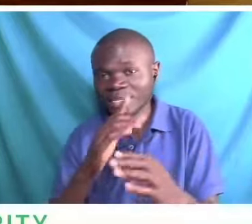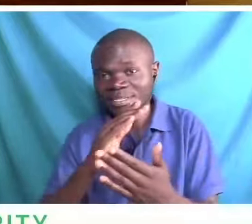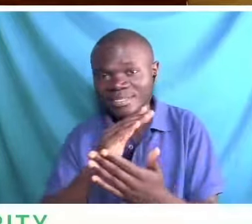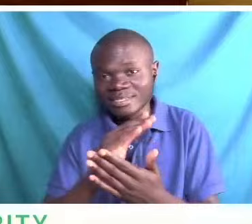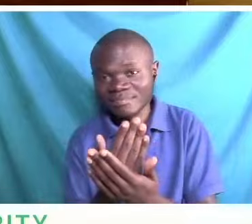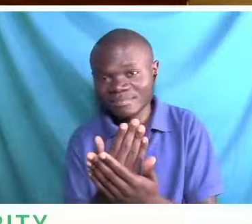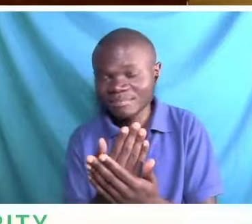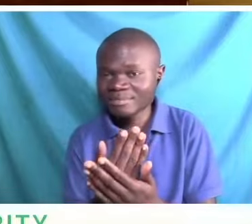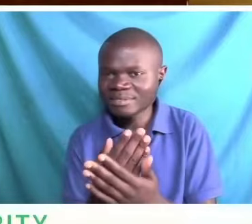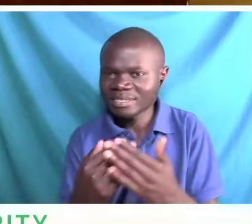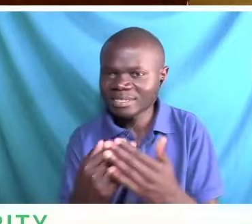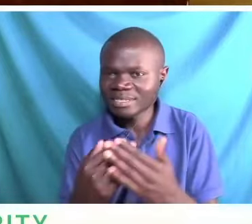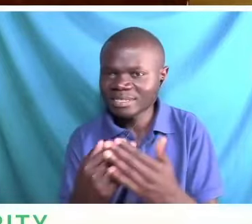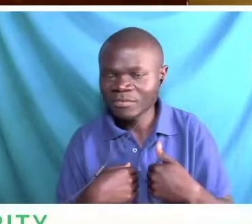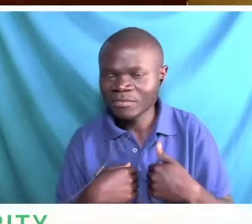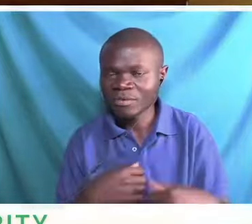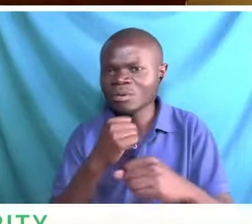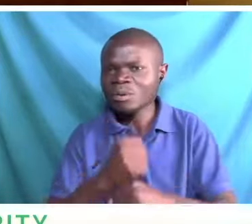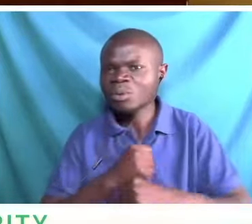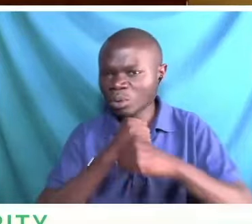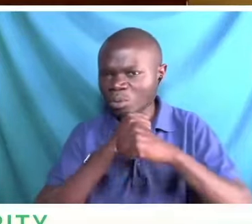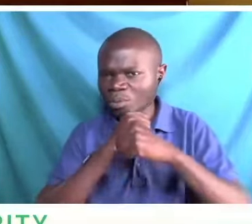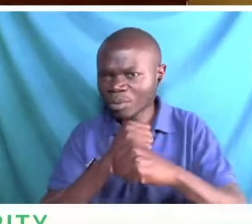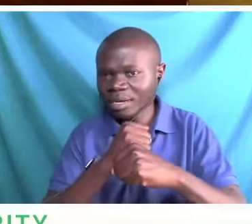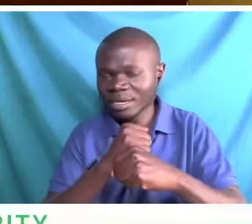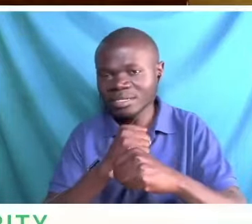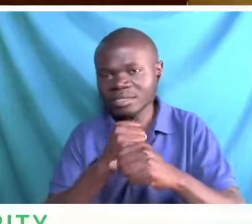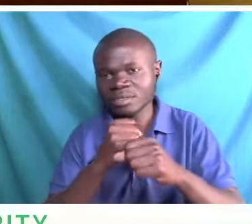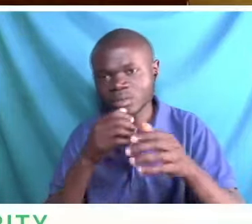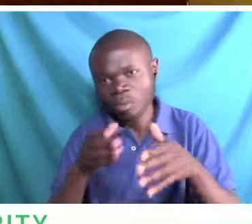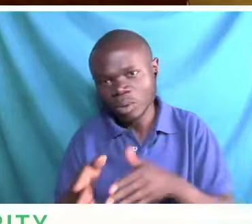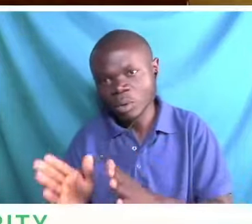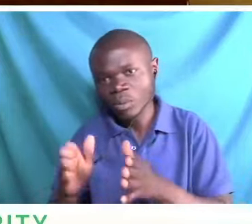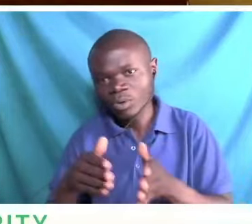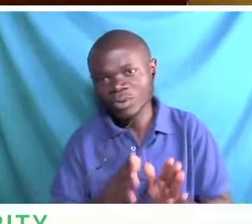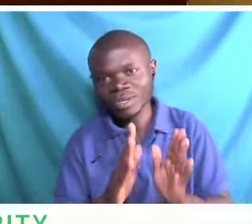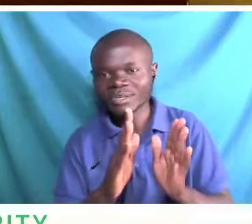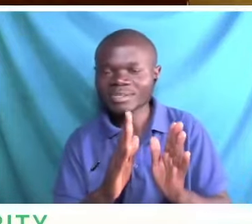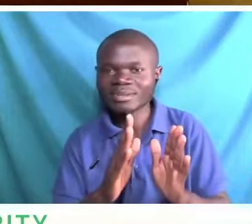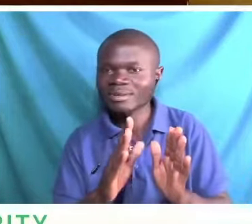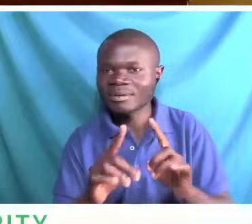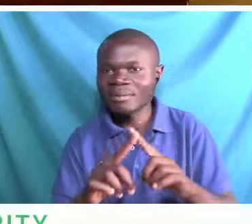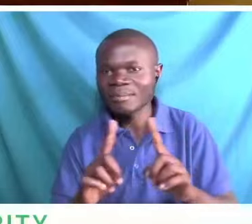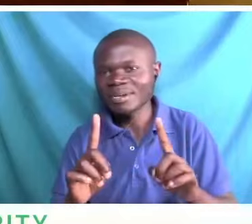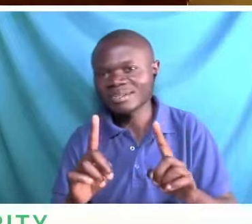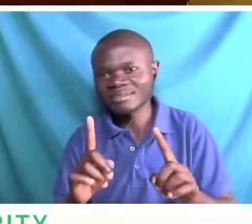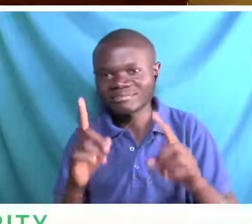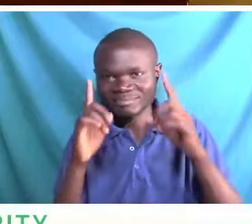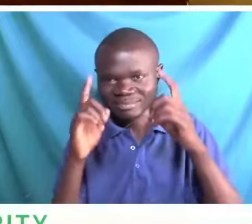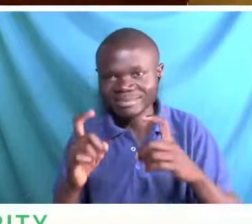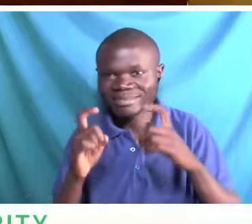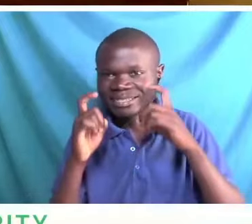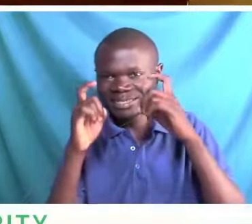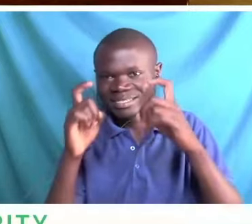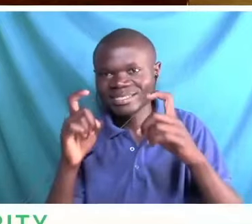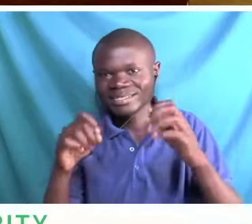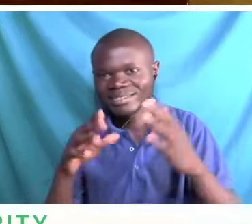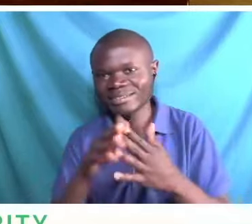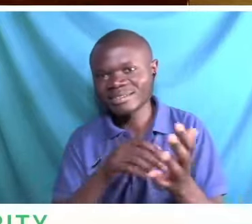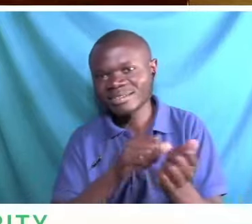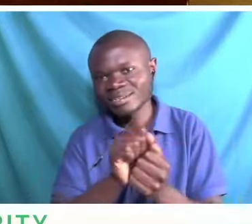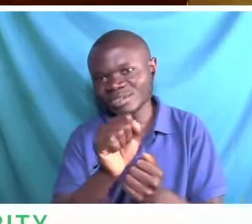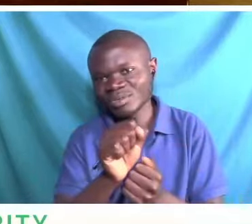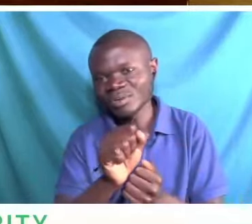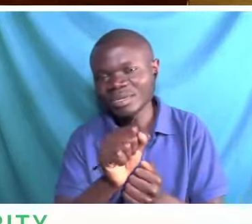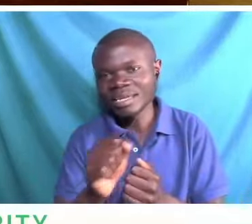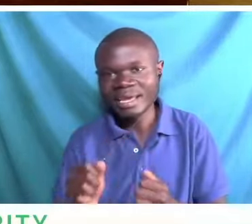not being utilized because of this sin that entangled us. To some of